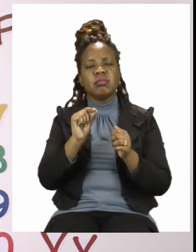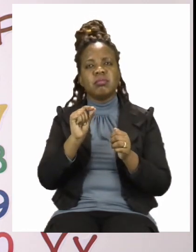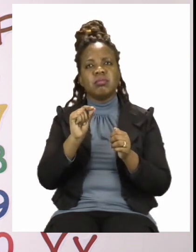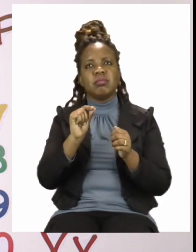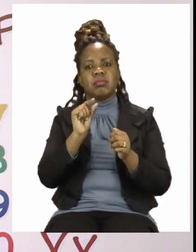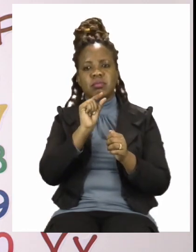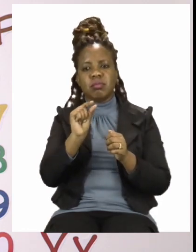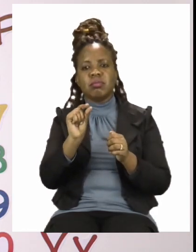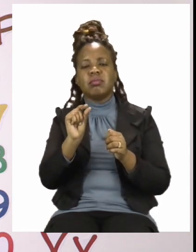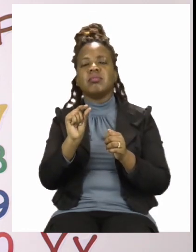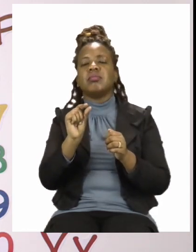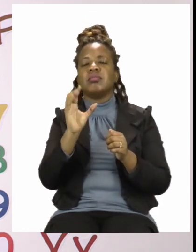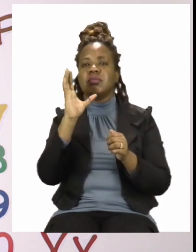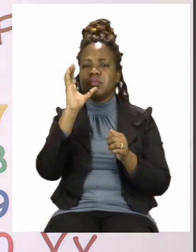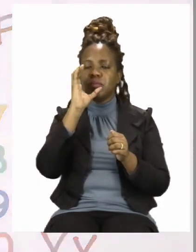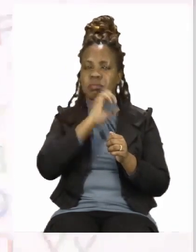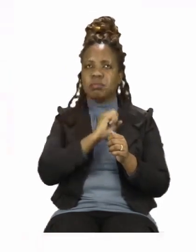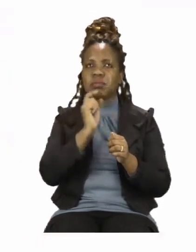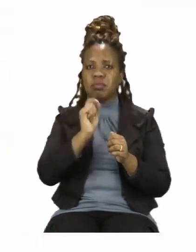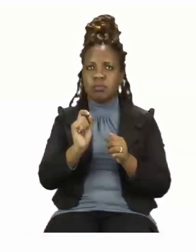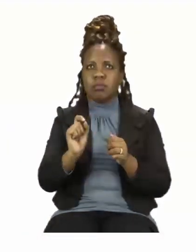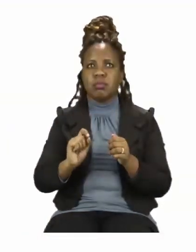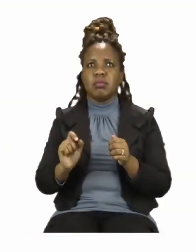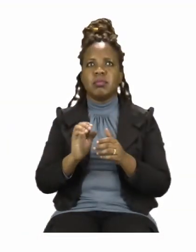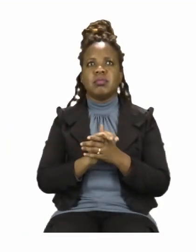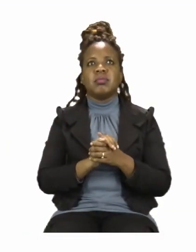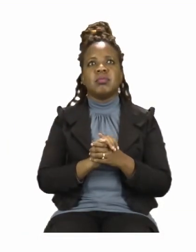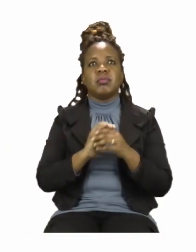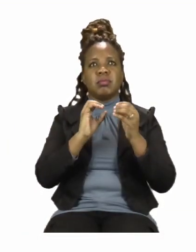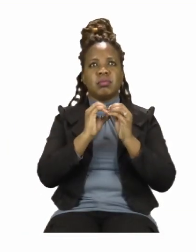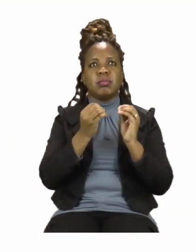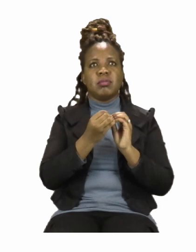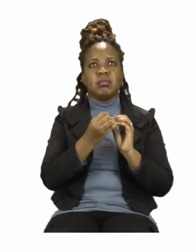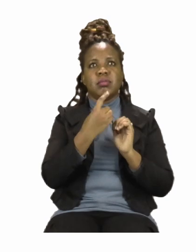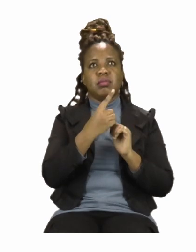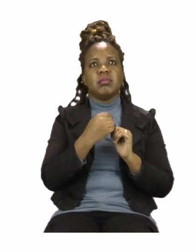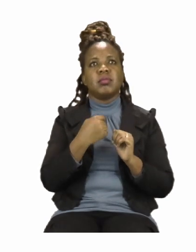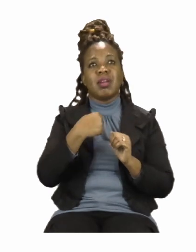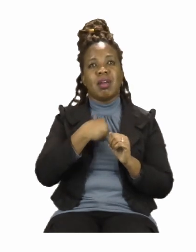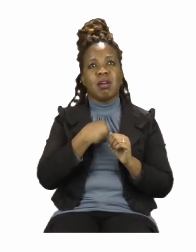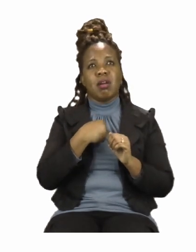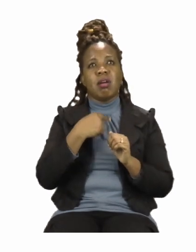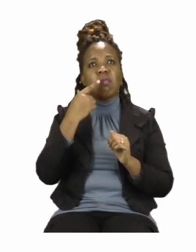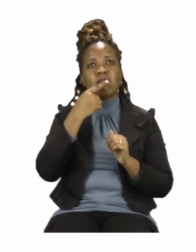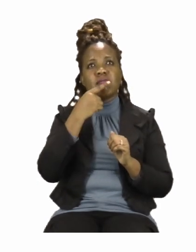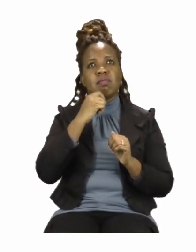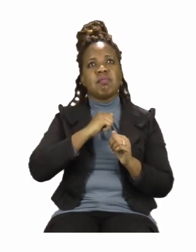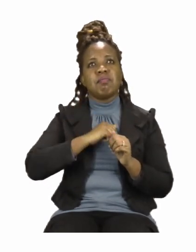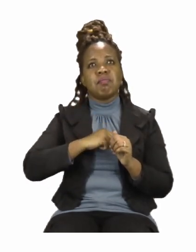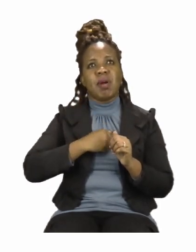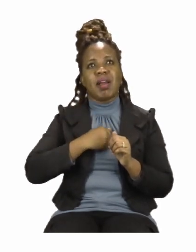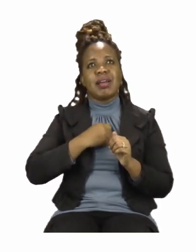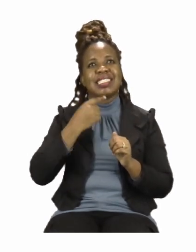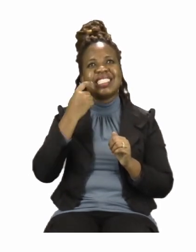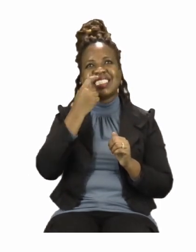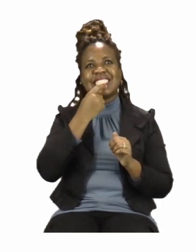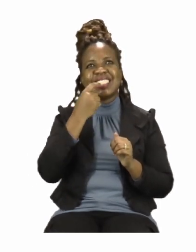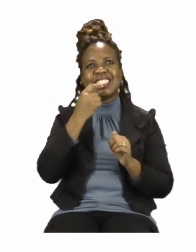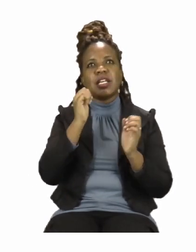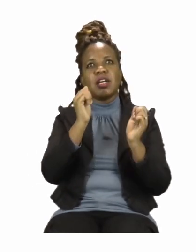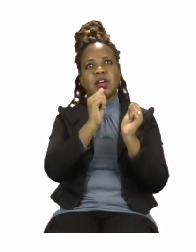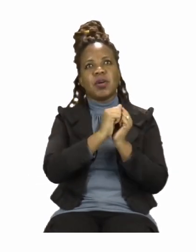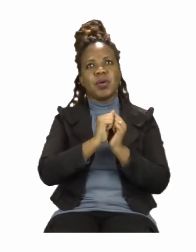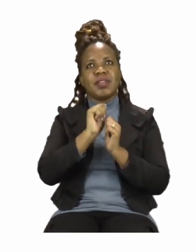look back at our exercise. Number 1 says, I brush my teeth with